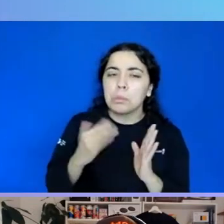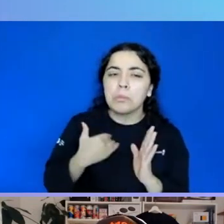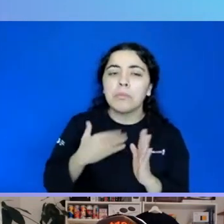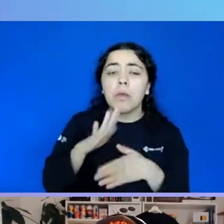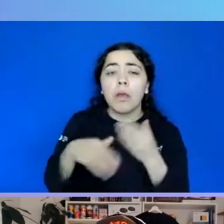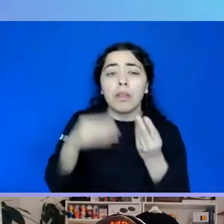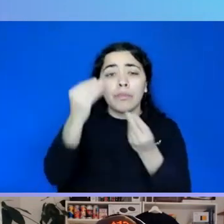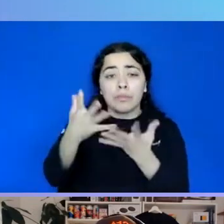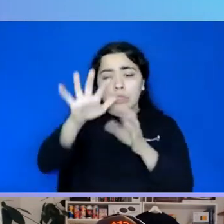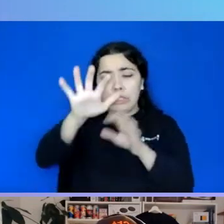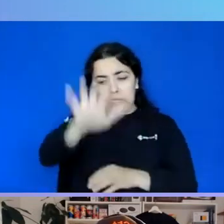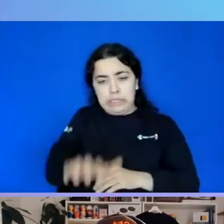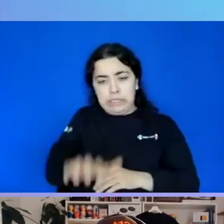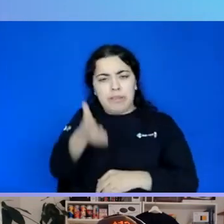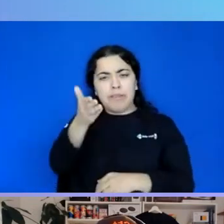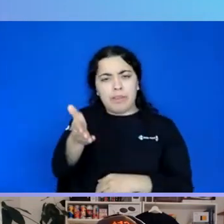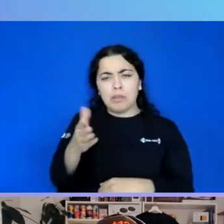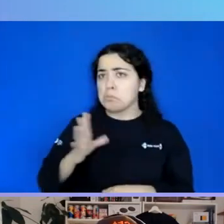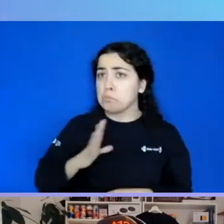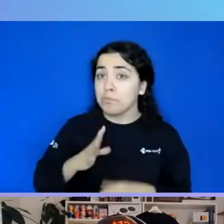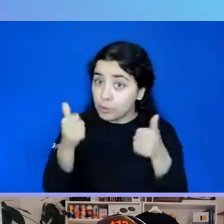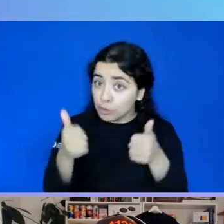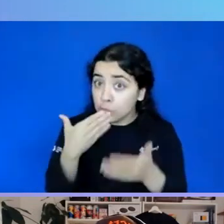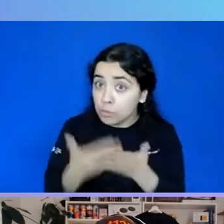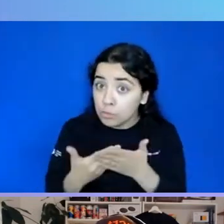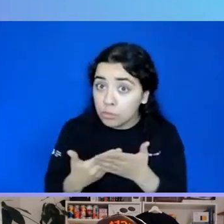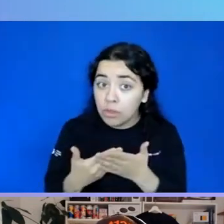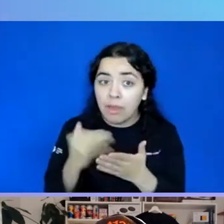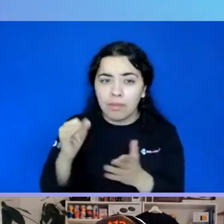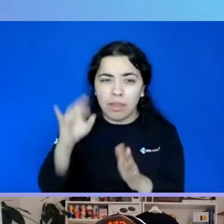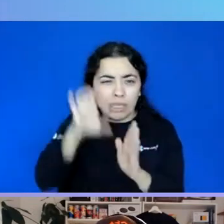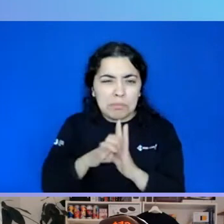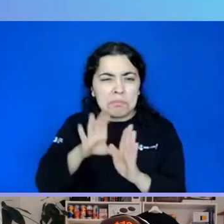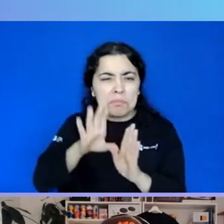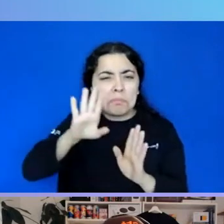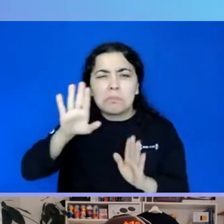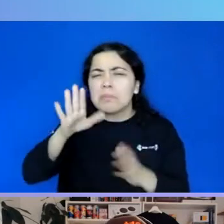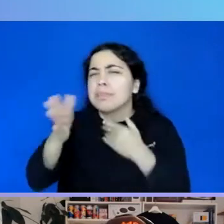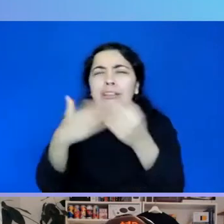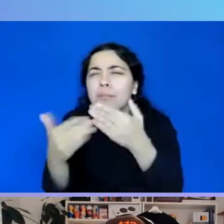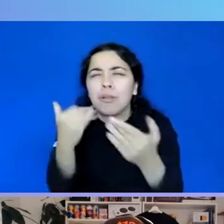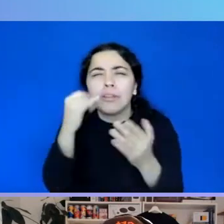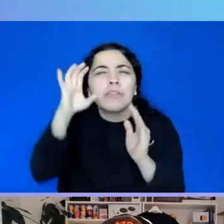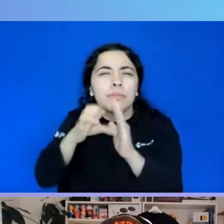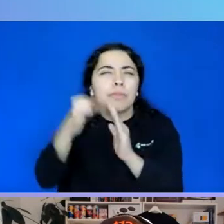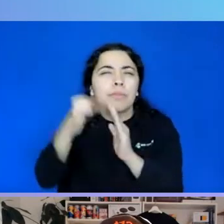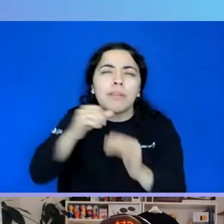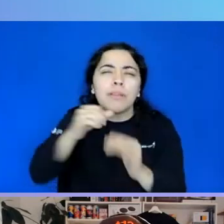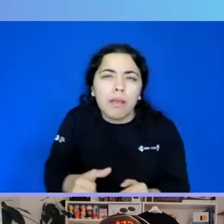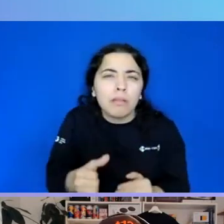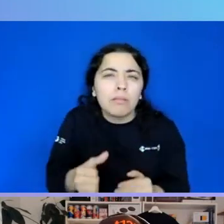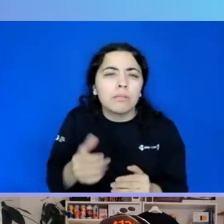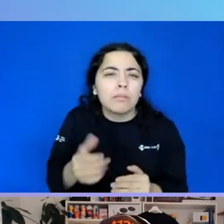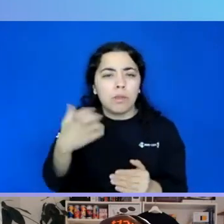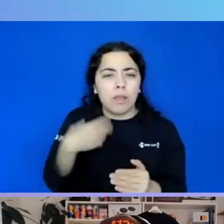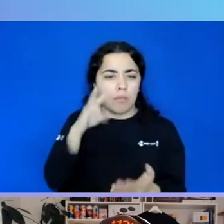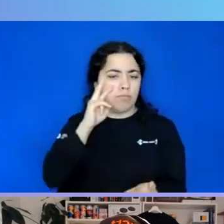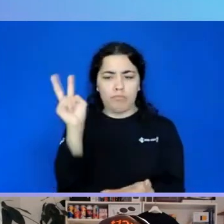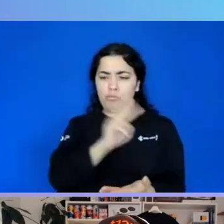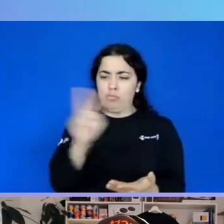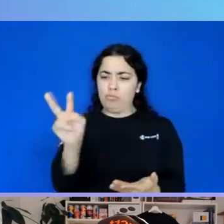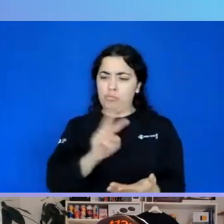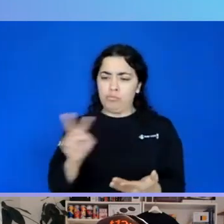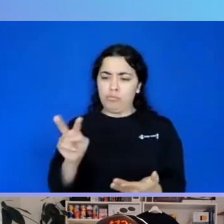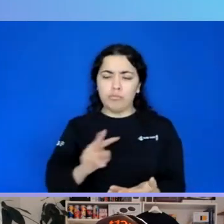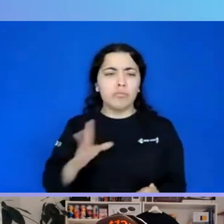text, which is good. So the images, it doesn't really matter if they have images or not, because I can read it without